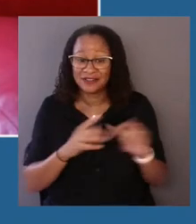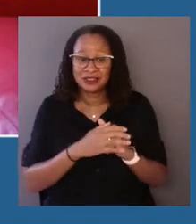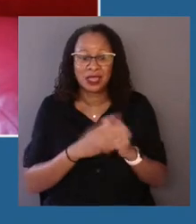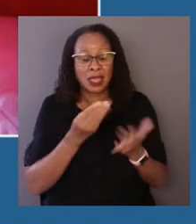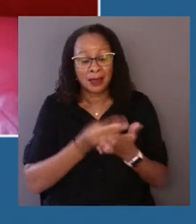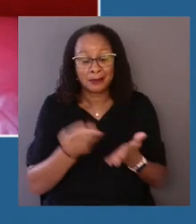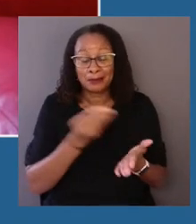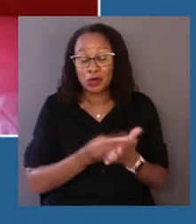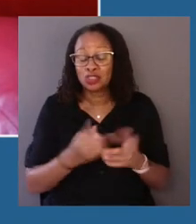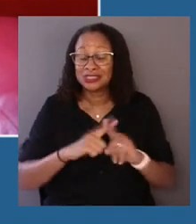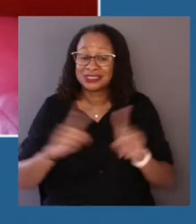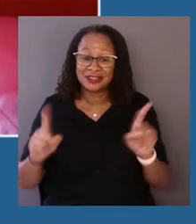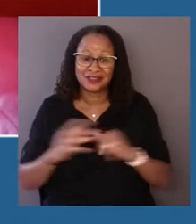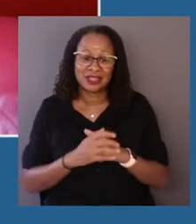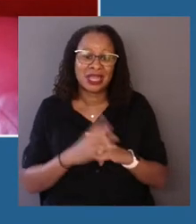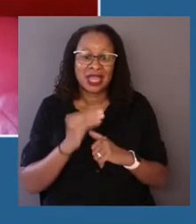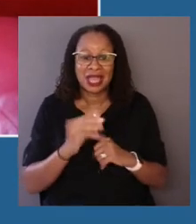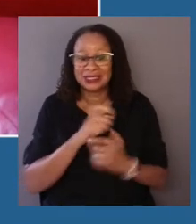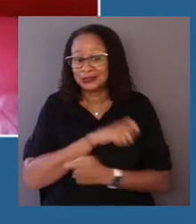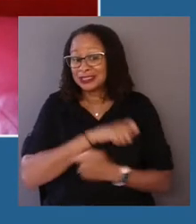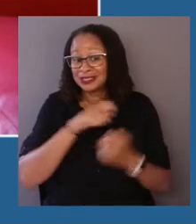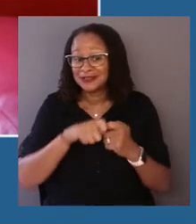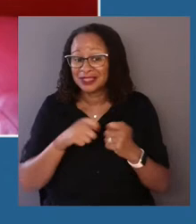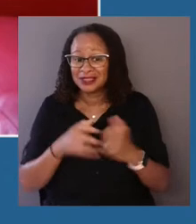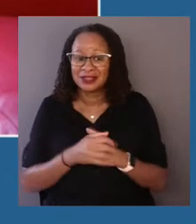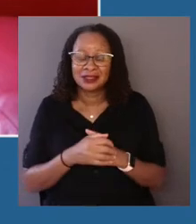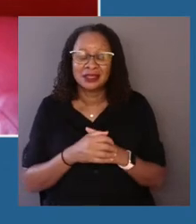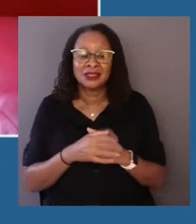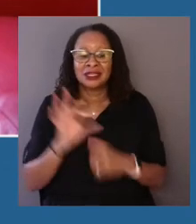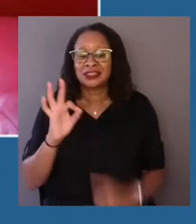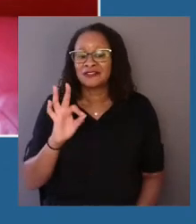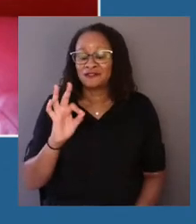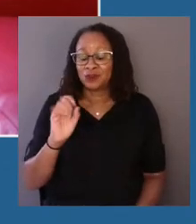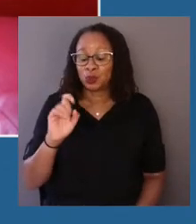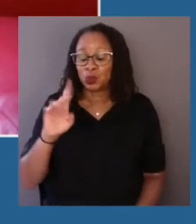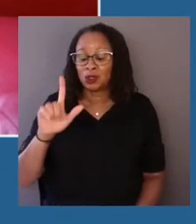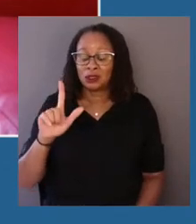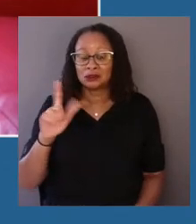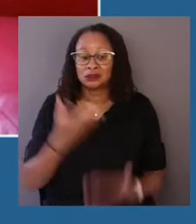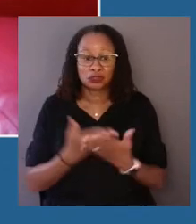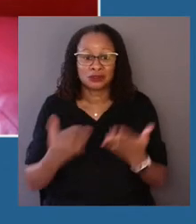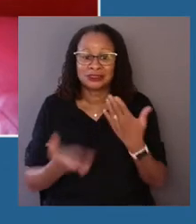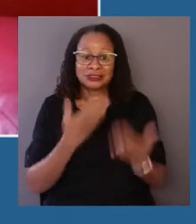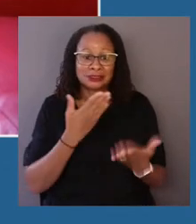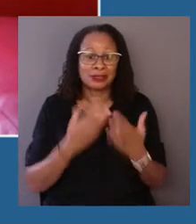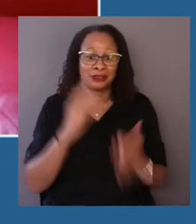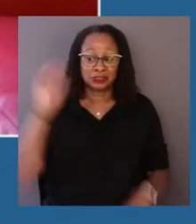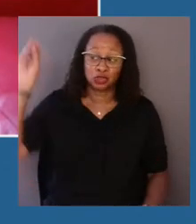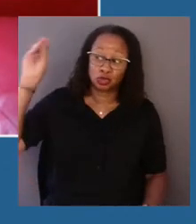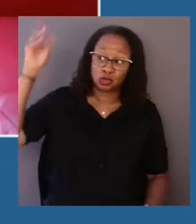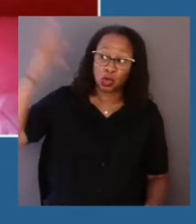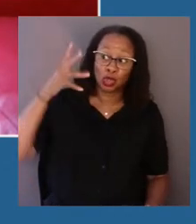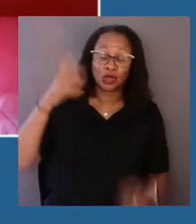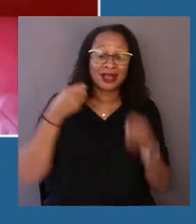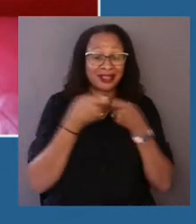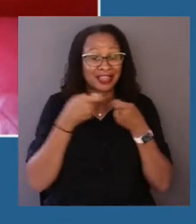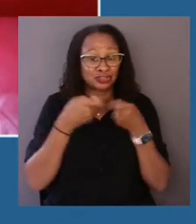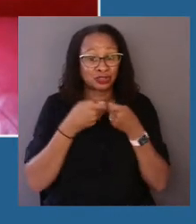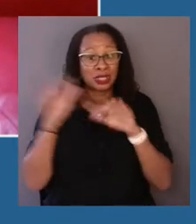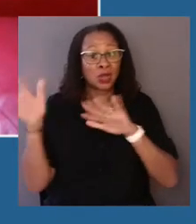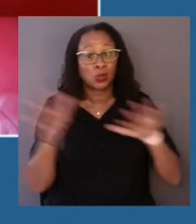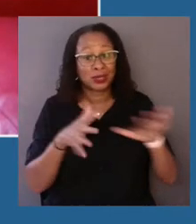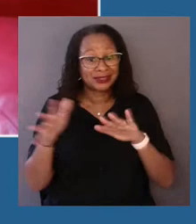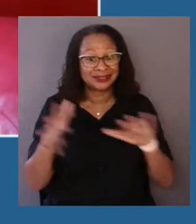differently, and certainly the fuel sources, whether it's solar or electric, and the many